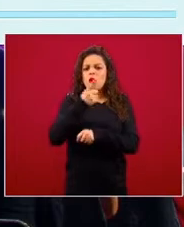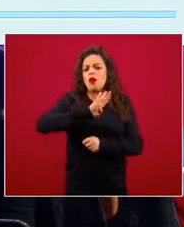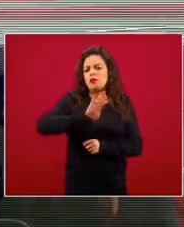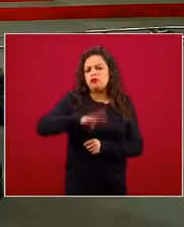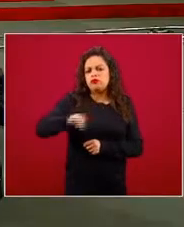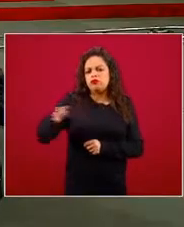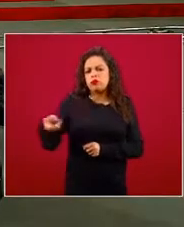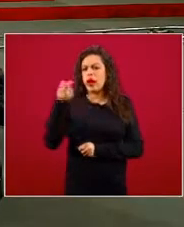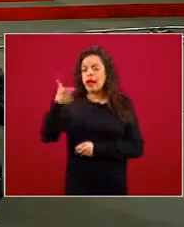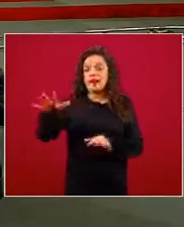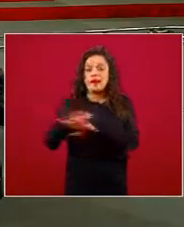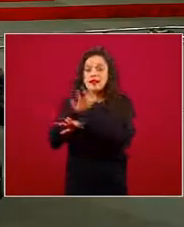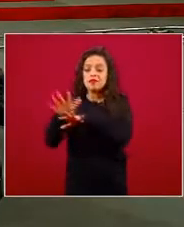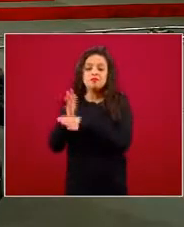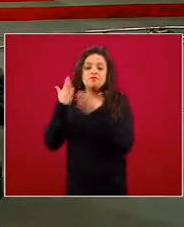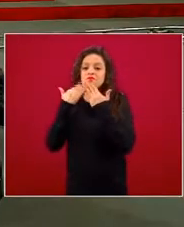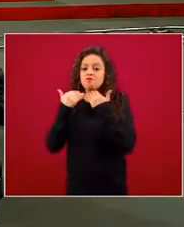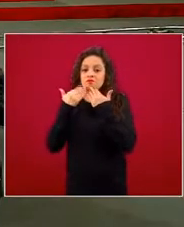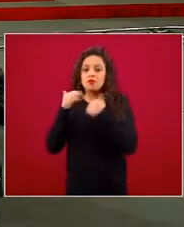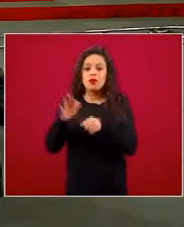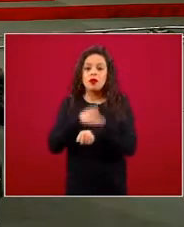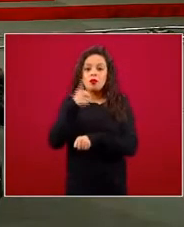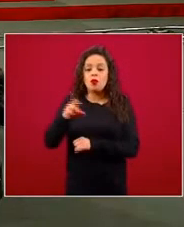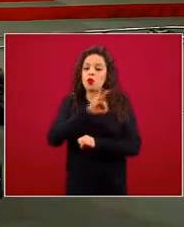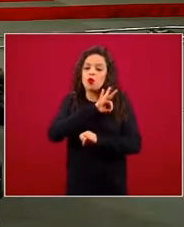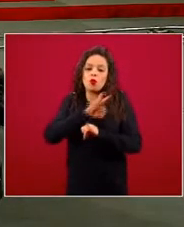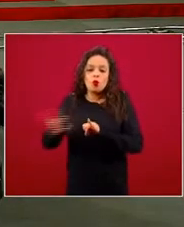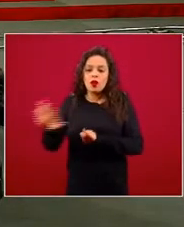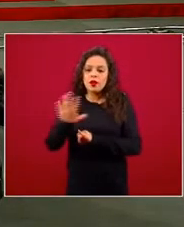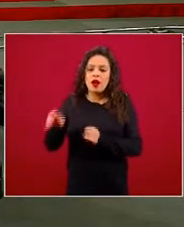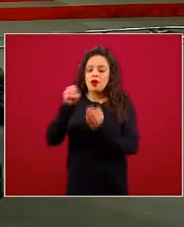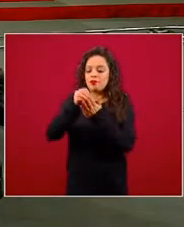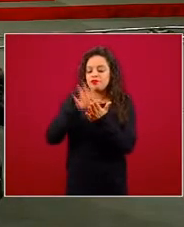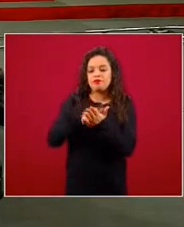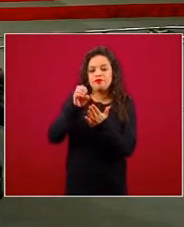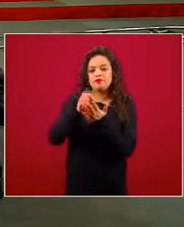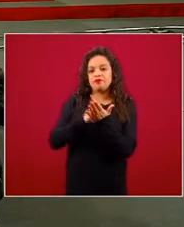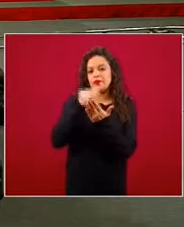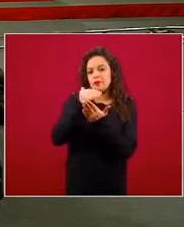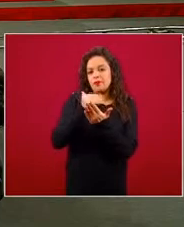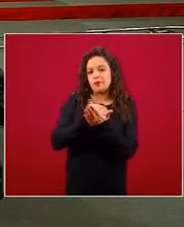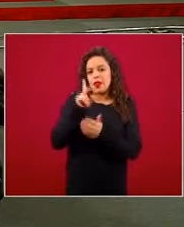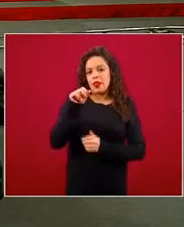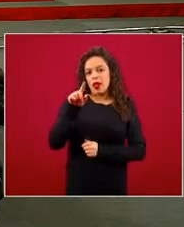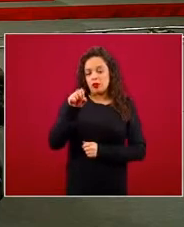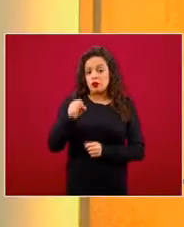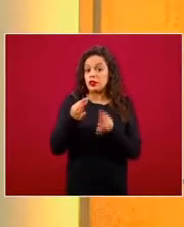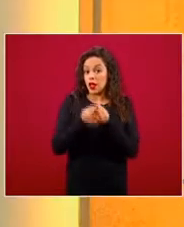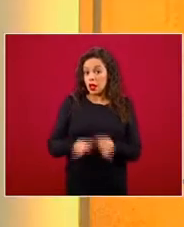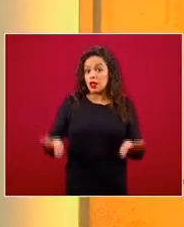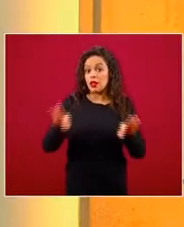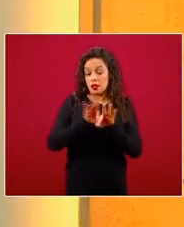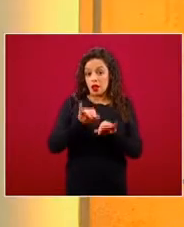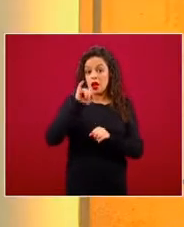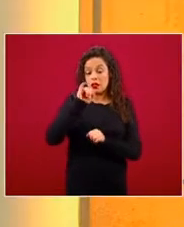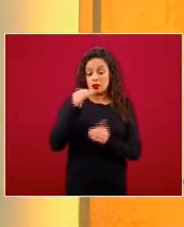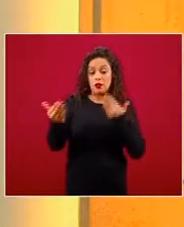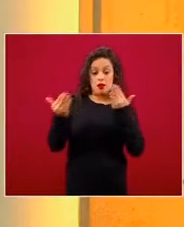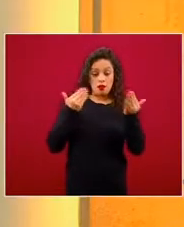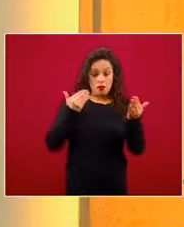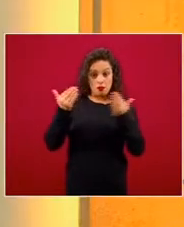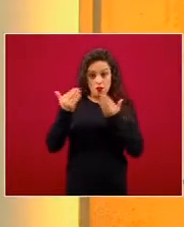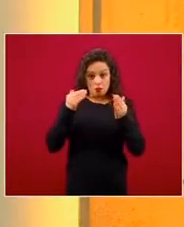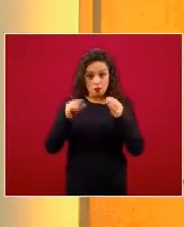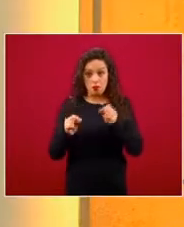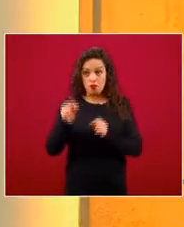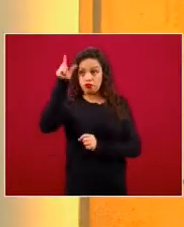piece of information that doesn't change. Are we interested in the statistics? Yes. Do we learn from them? Yes. Do we create knowledge for public policies